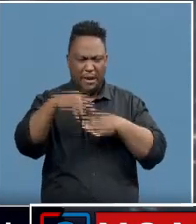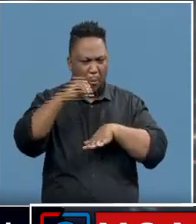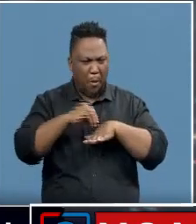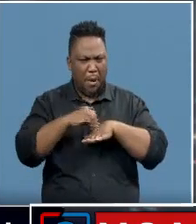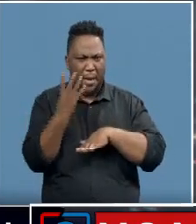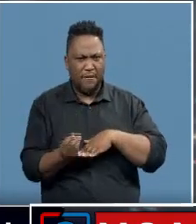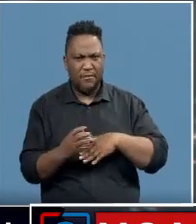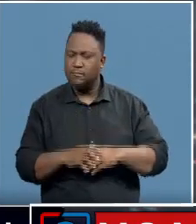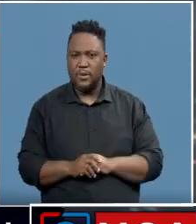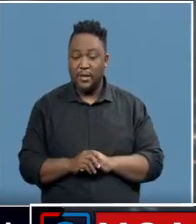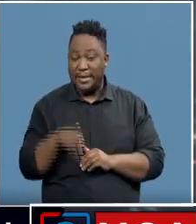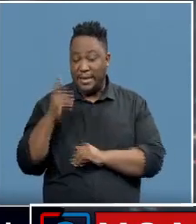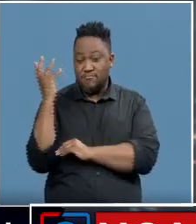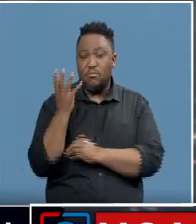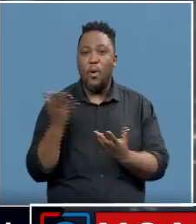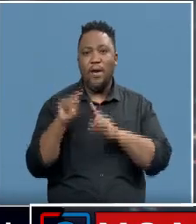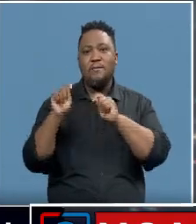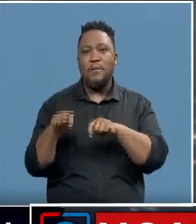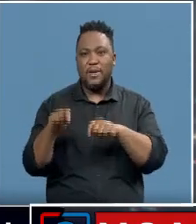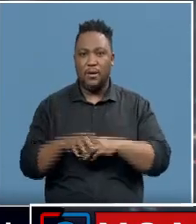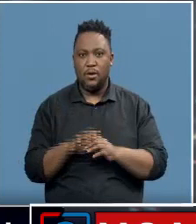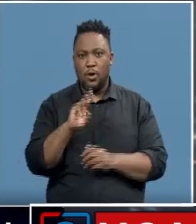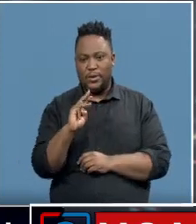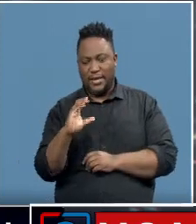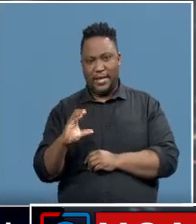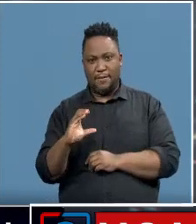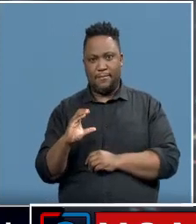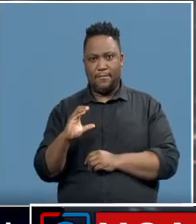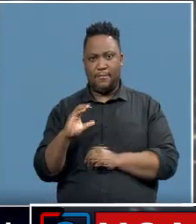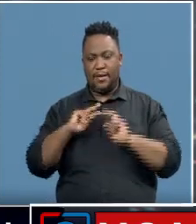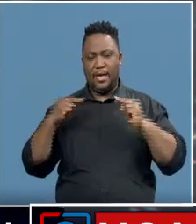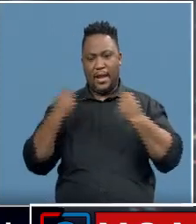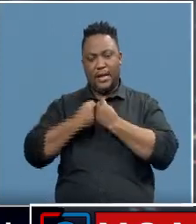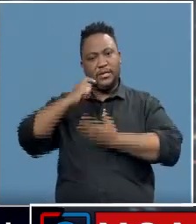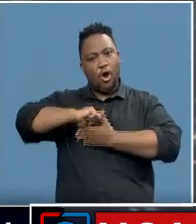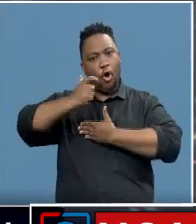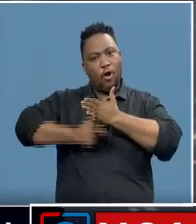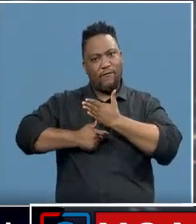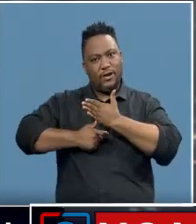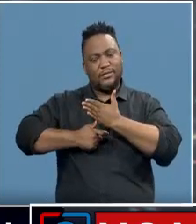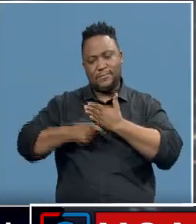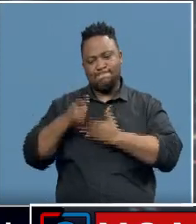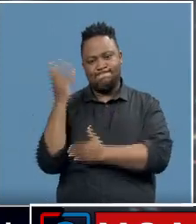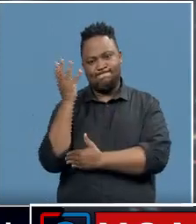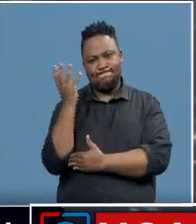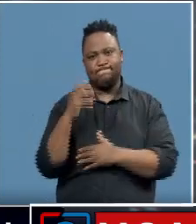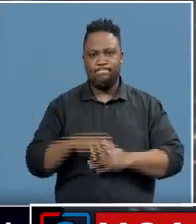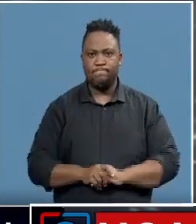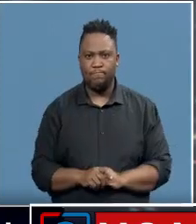party. He was speaking in Cape Town, where he officially opened the party's Western Cape elective conference.